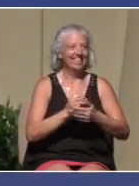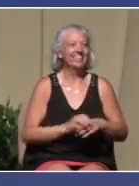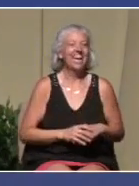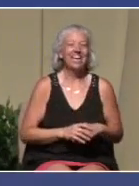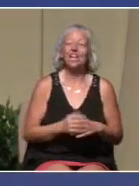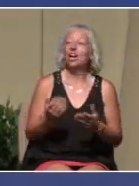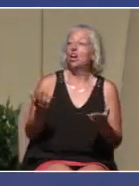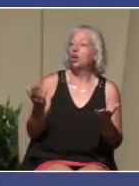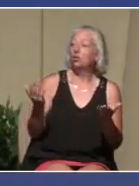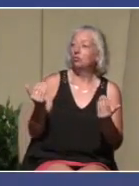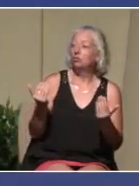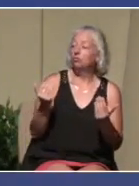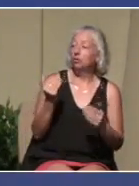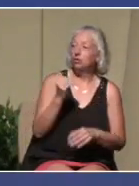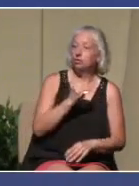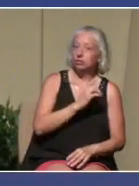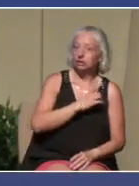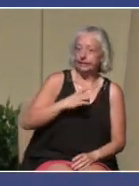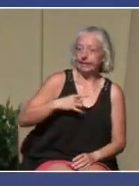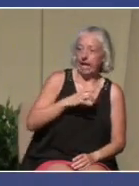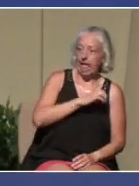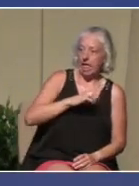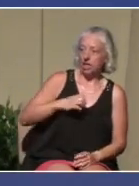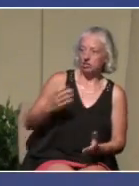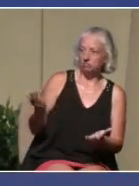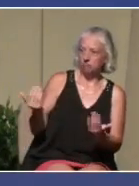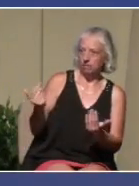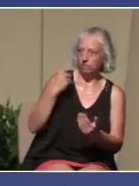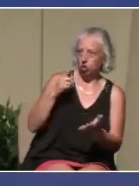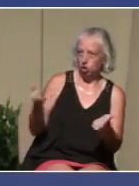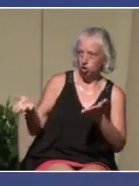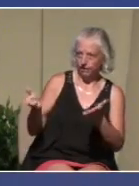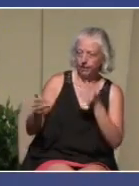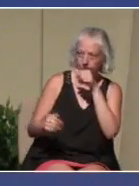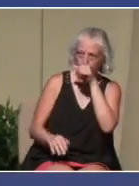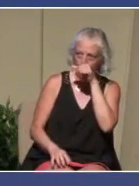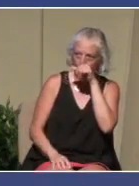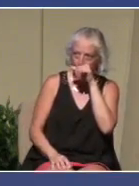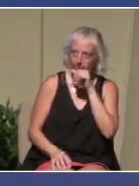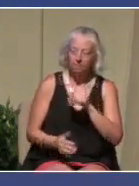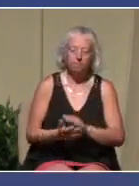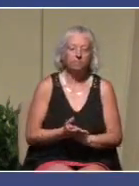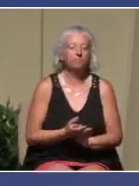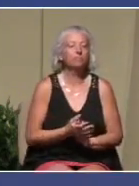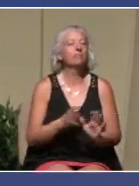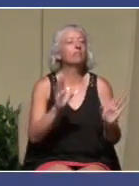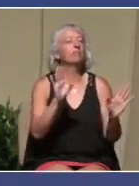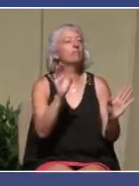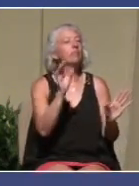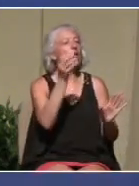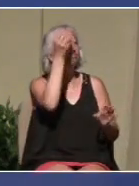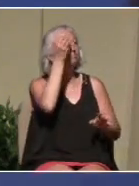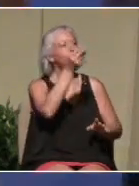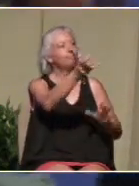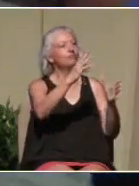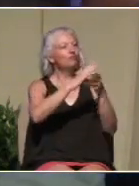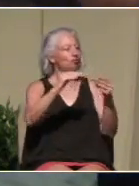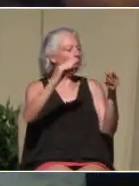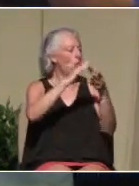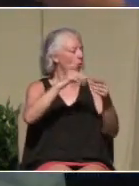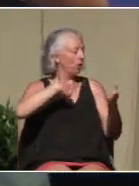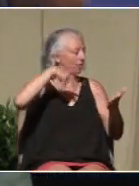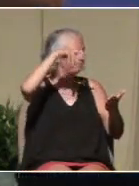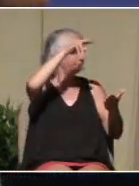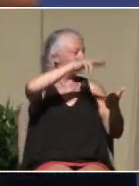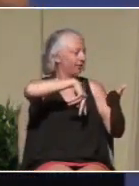their place on the first row so we could serve them. And as all that's happening, I want to share a story I came across. I don't know how